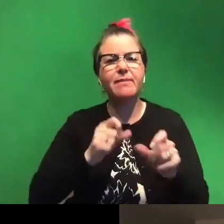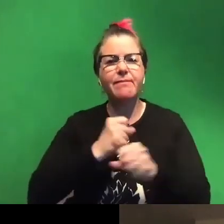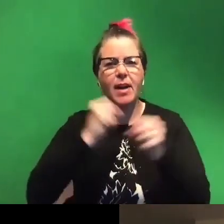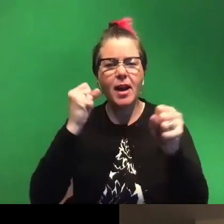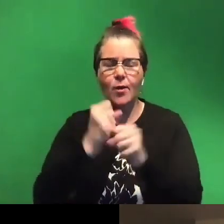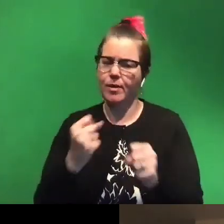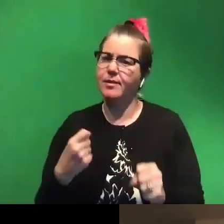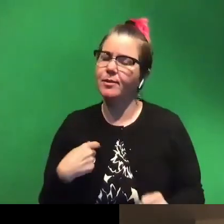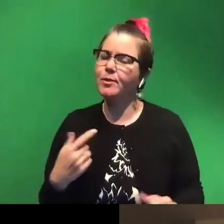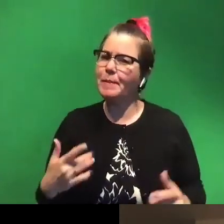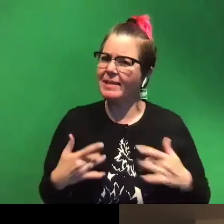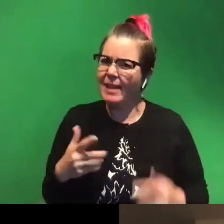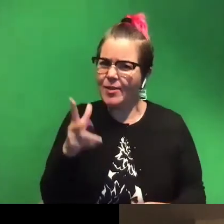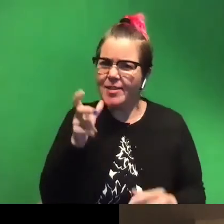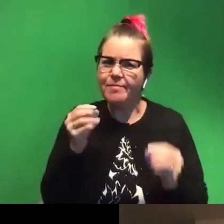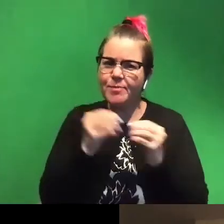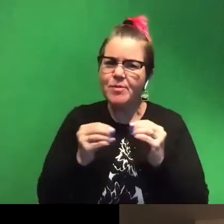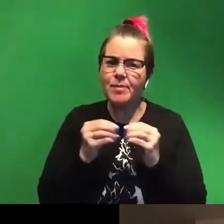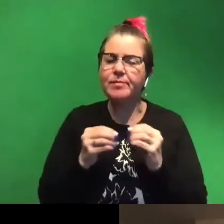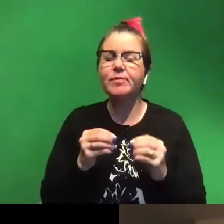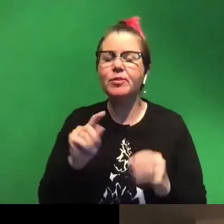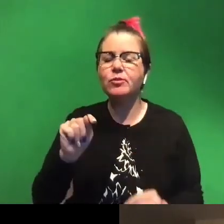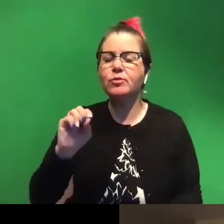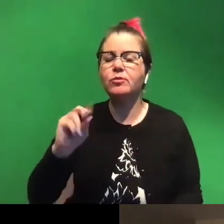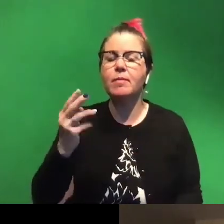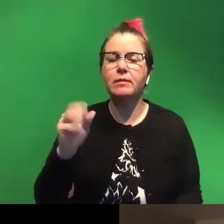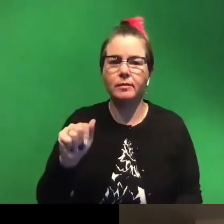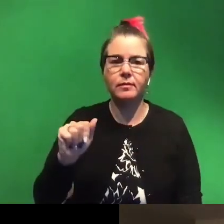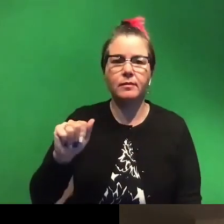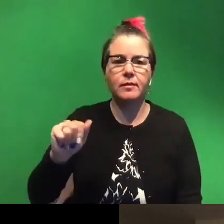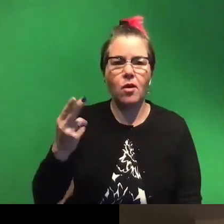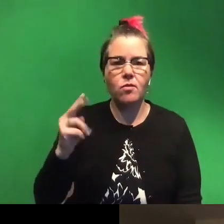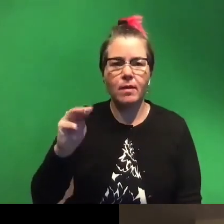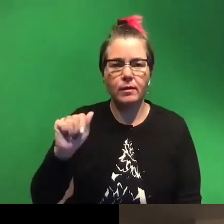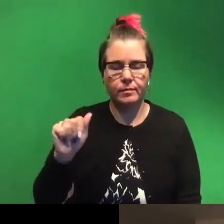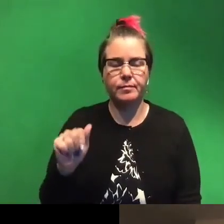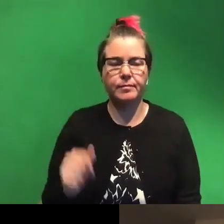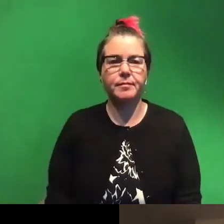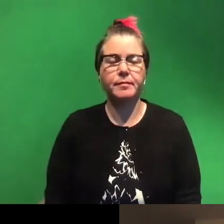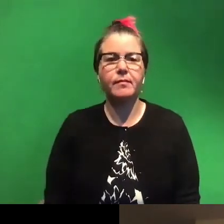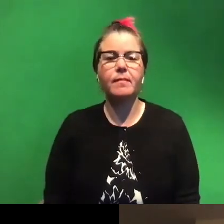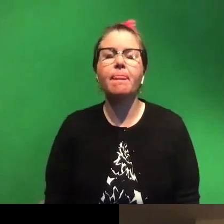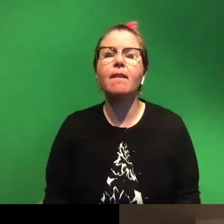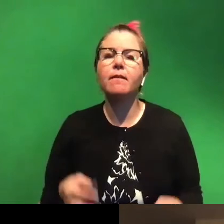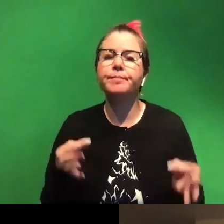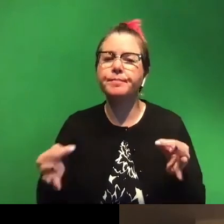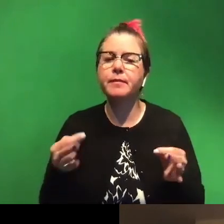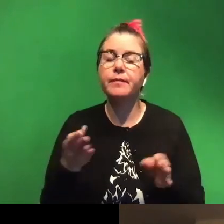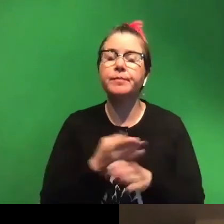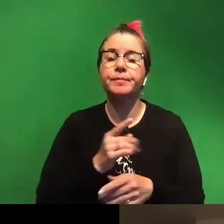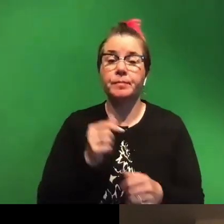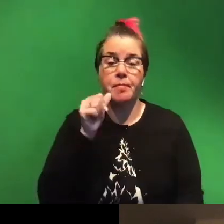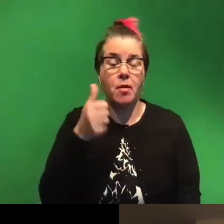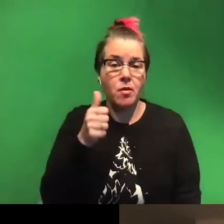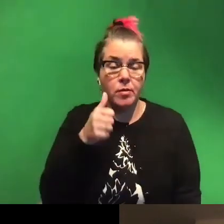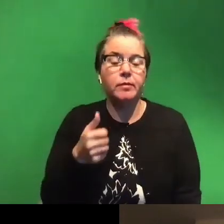so excited to hear more about with Tomas Ahumada. So, some housekeeping. Tomorrow we're going to be